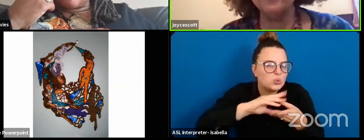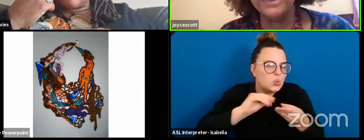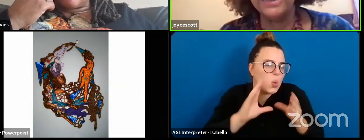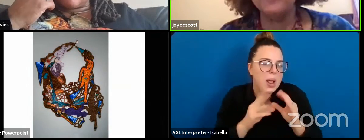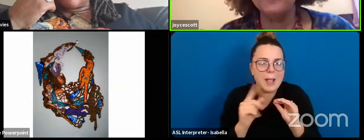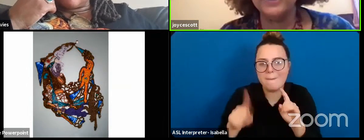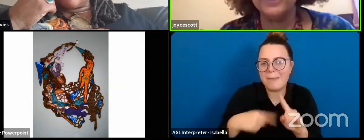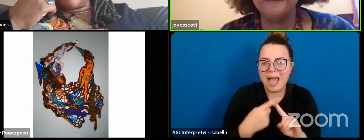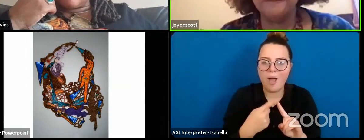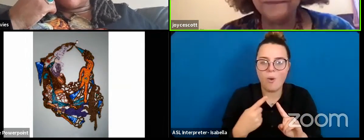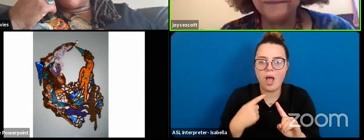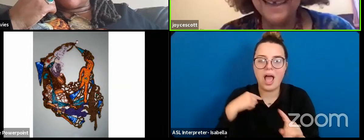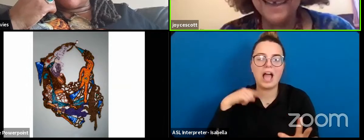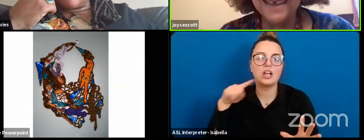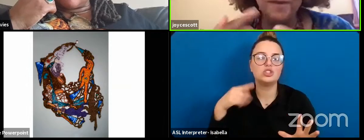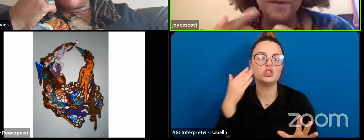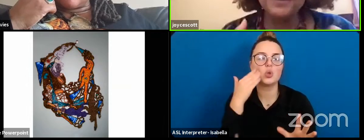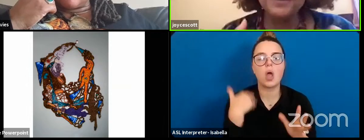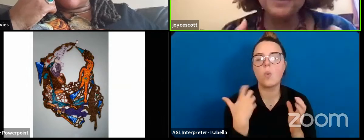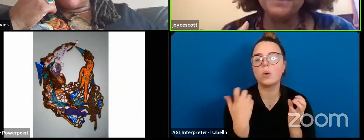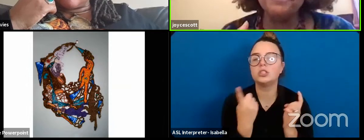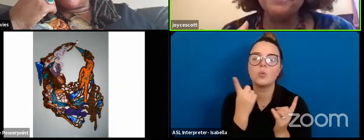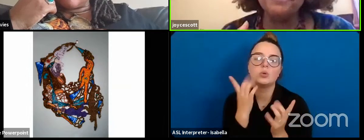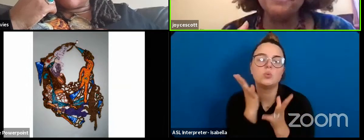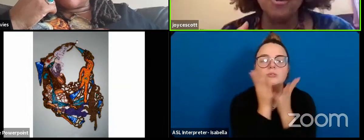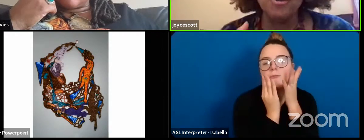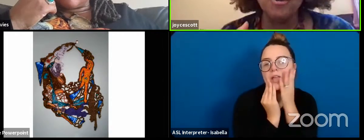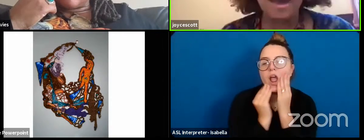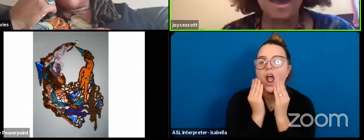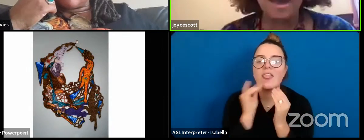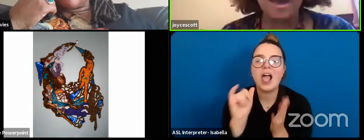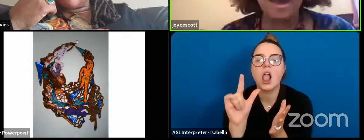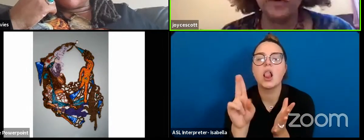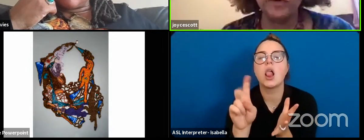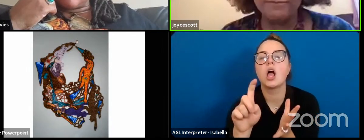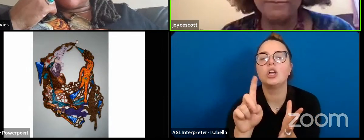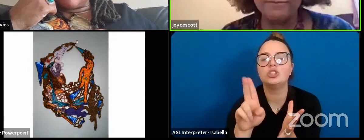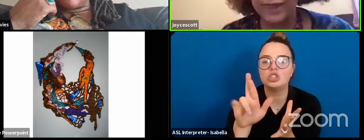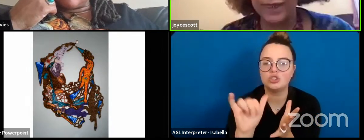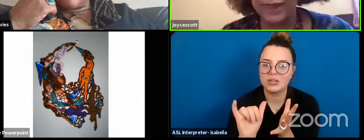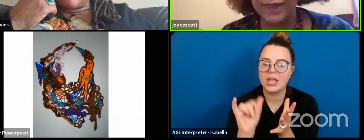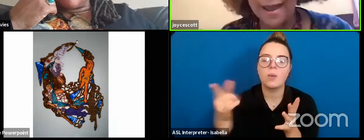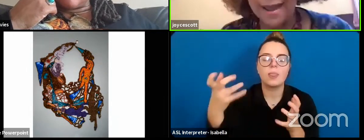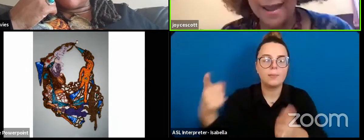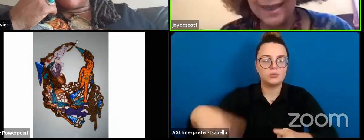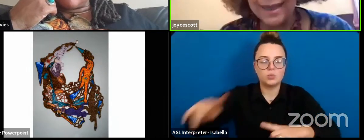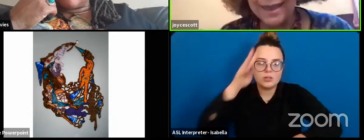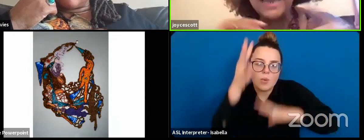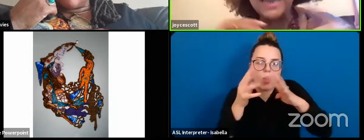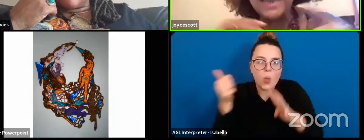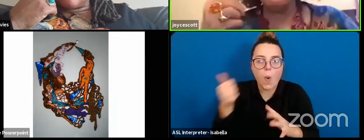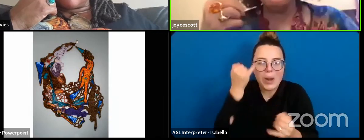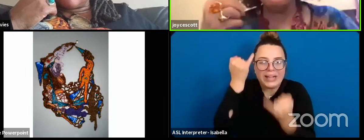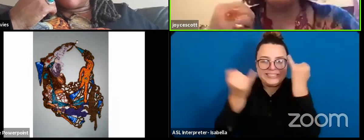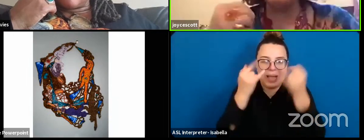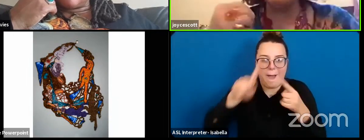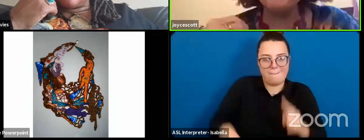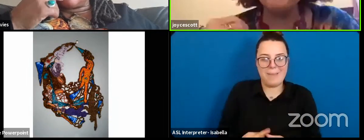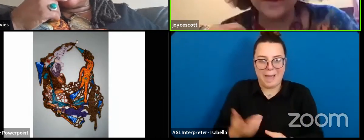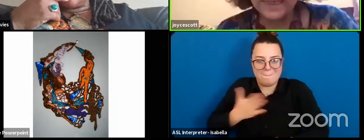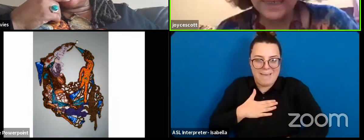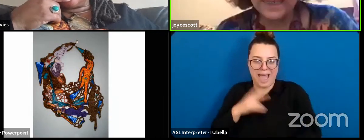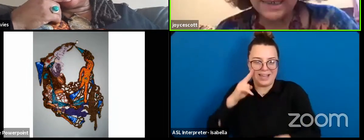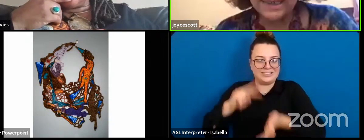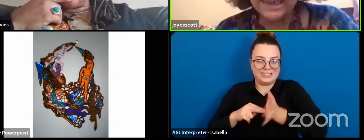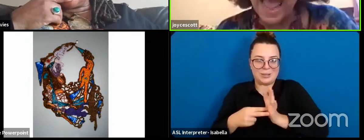in beauty. I want people to make up their own ideas about what I'm doing. And I'd like very, very